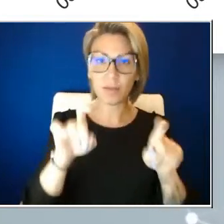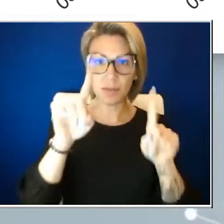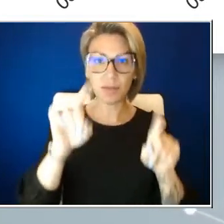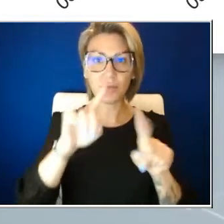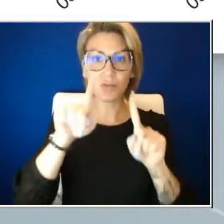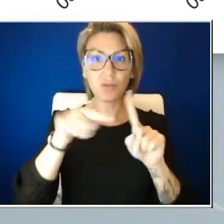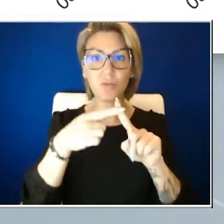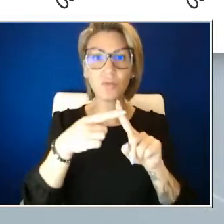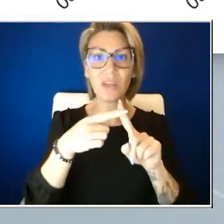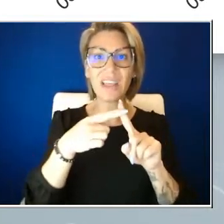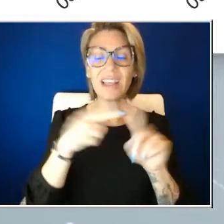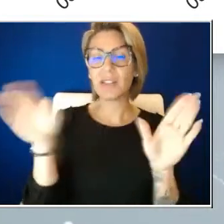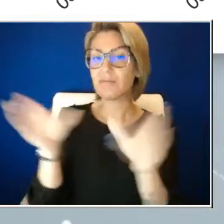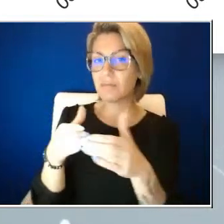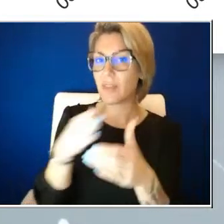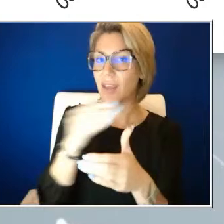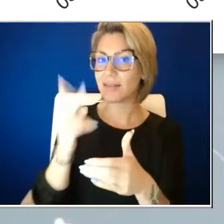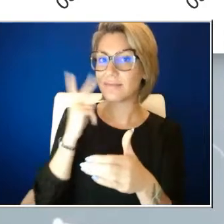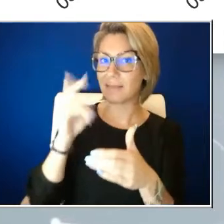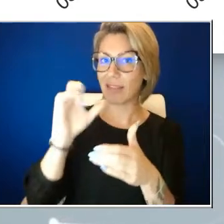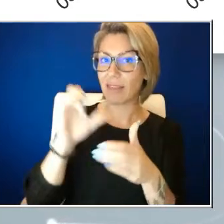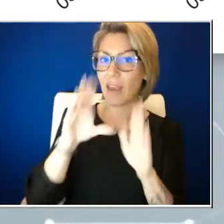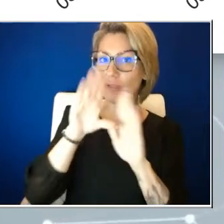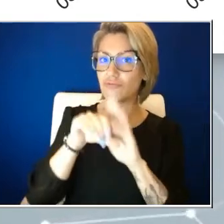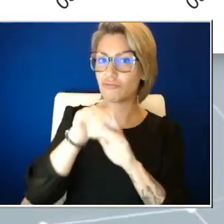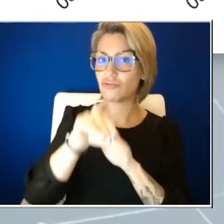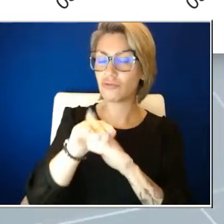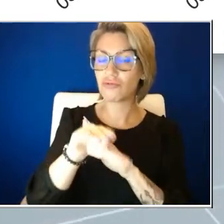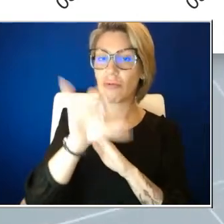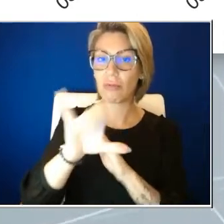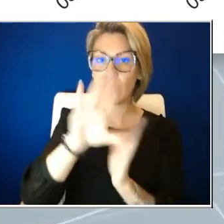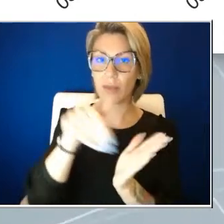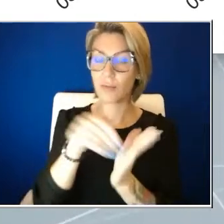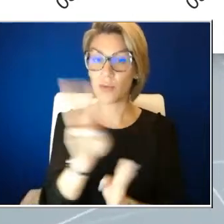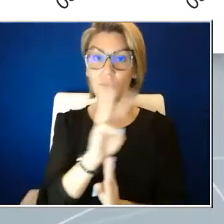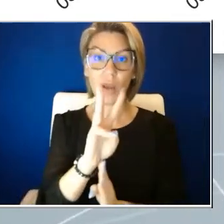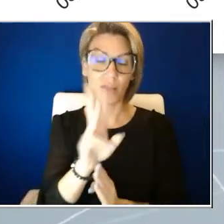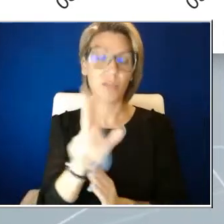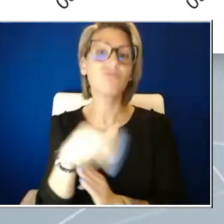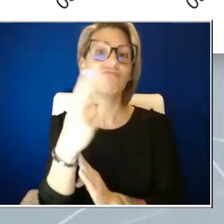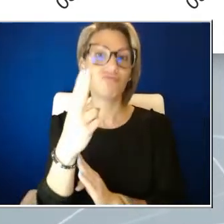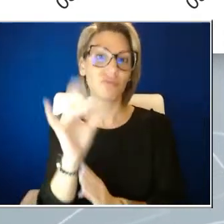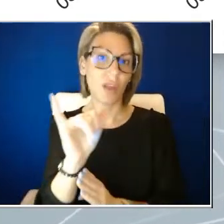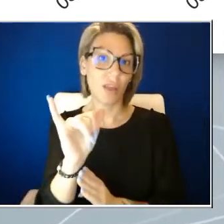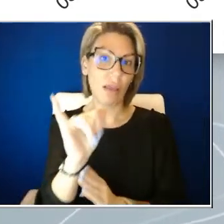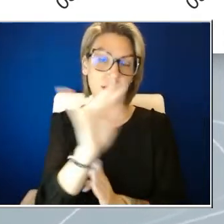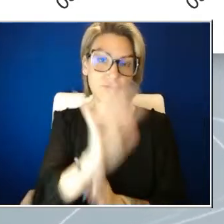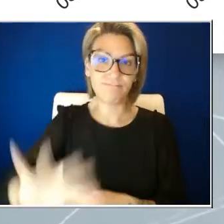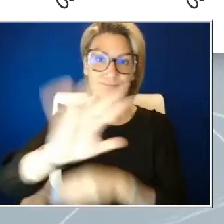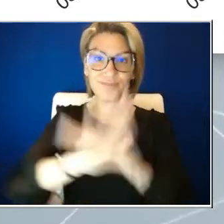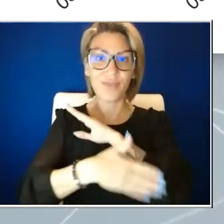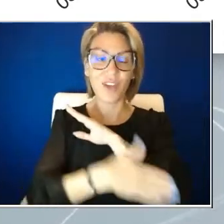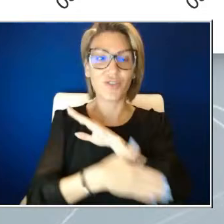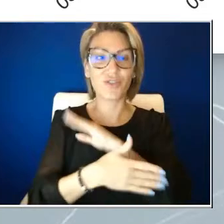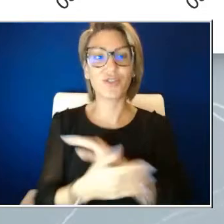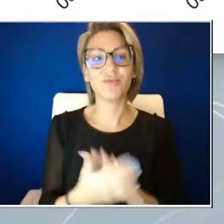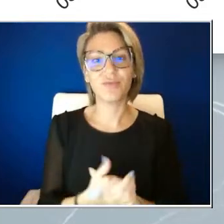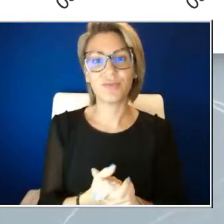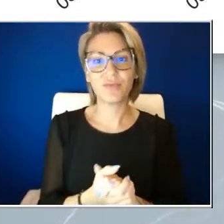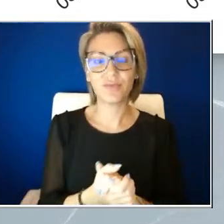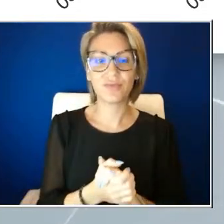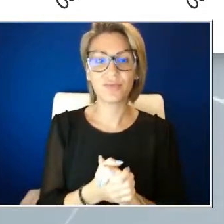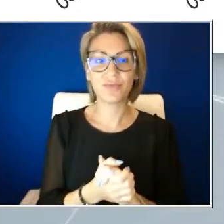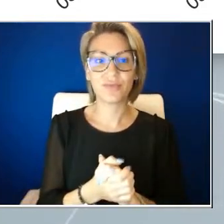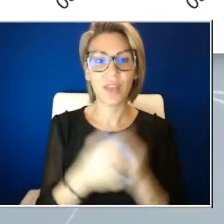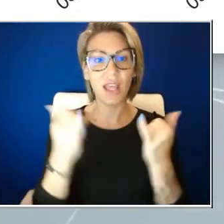trend, we can see that that level in the Midwest is rising just like the rest of the country. Now here's a look at the COVID